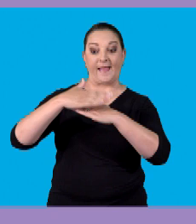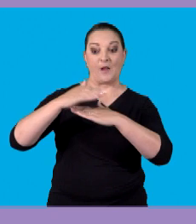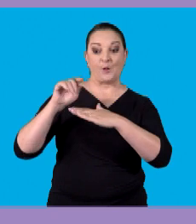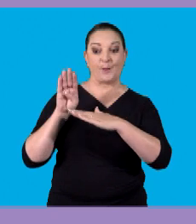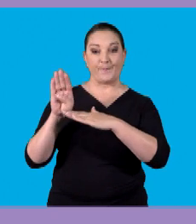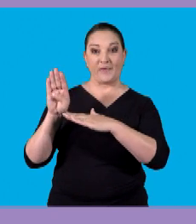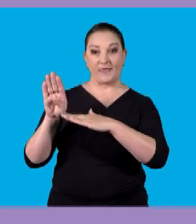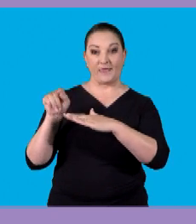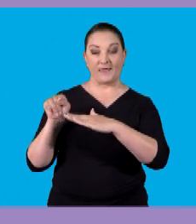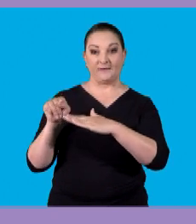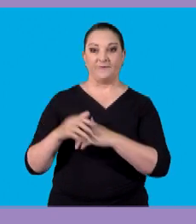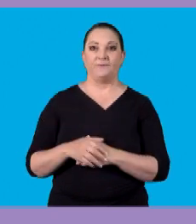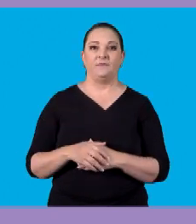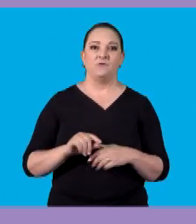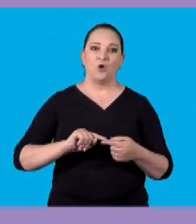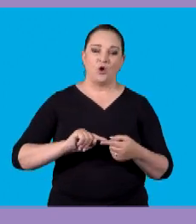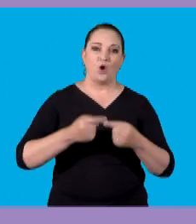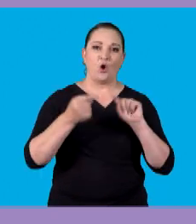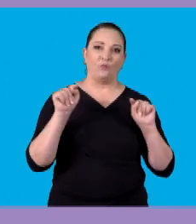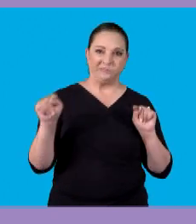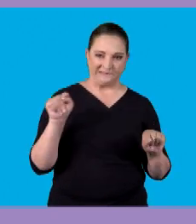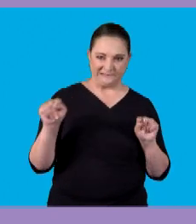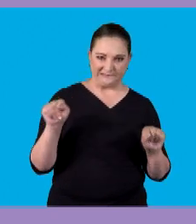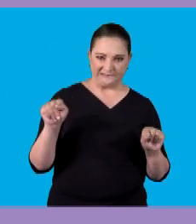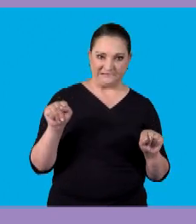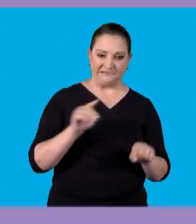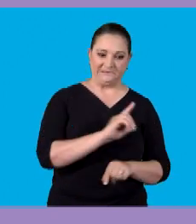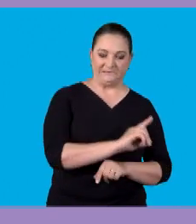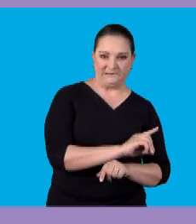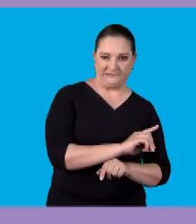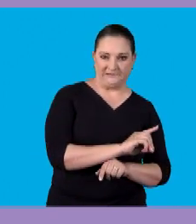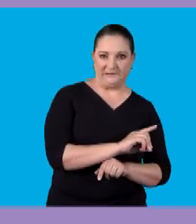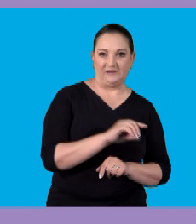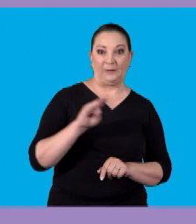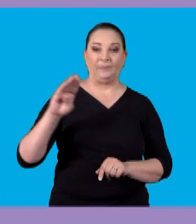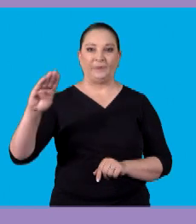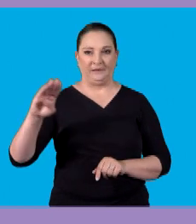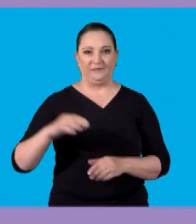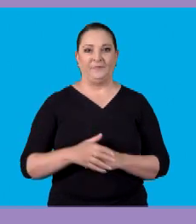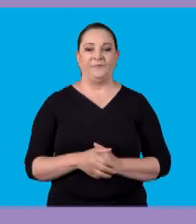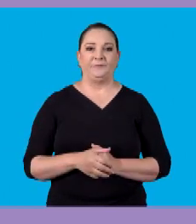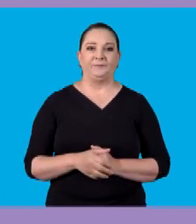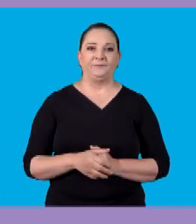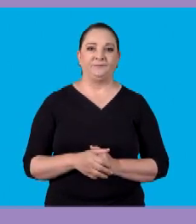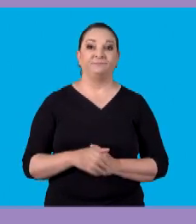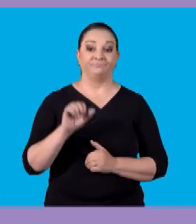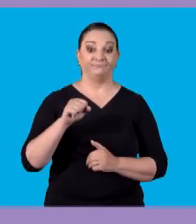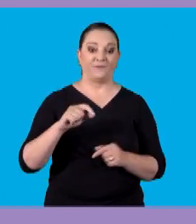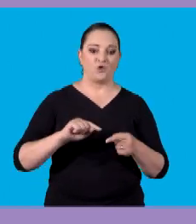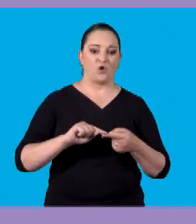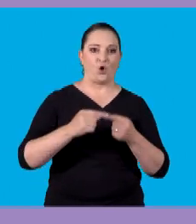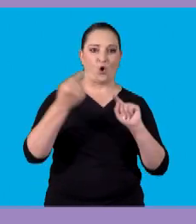Now the size of angle B is opposite angle D, or angle B is